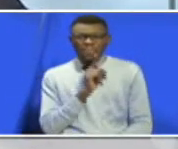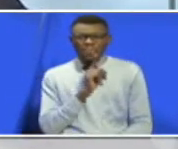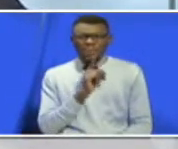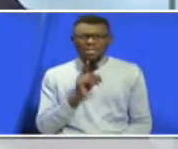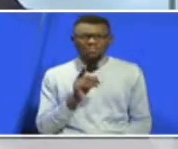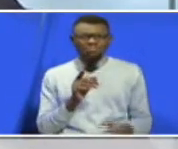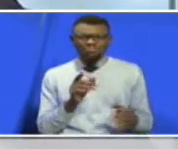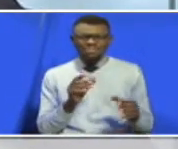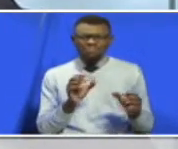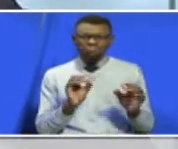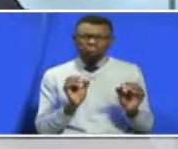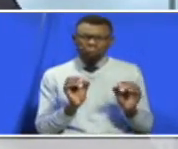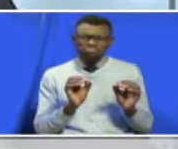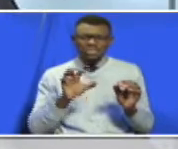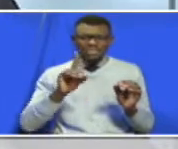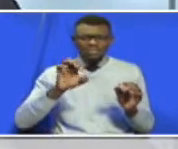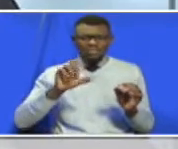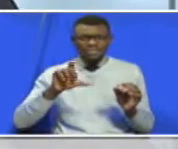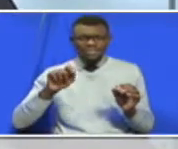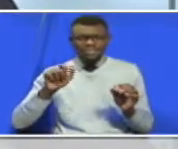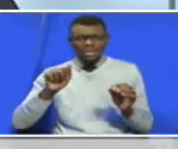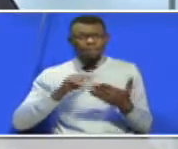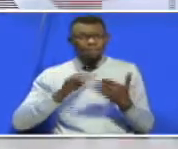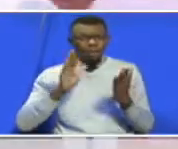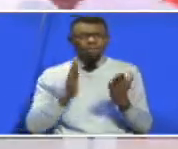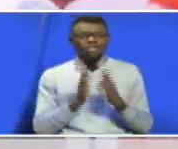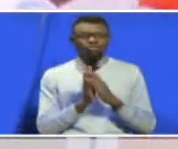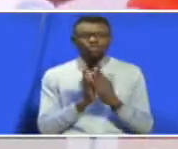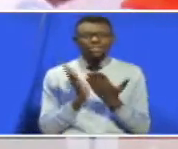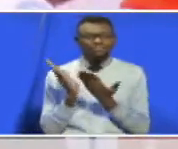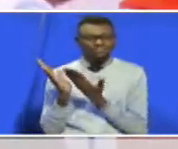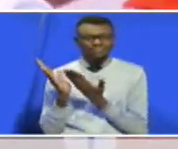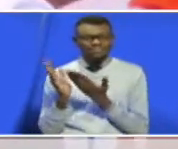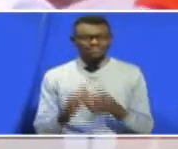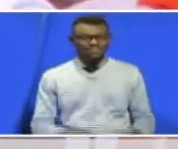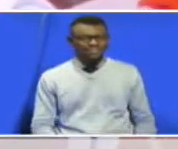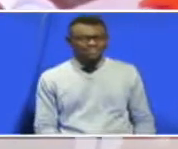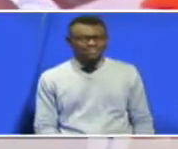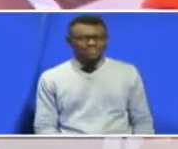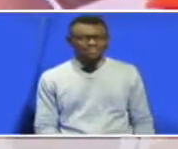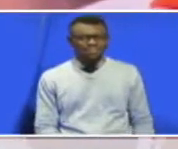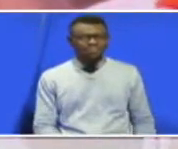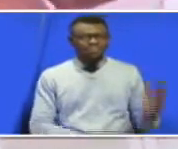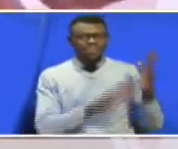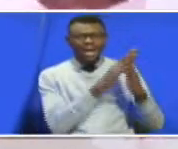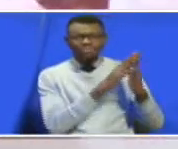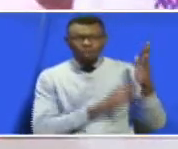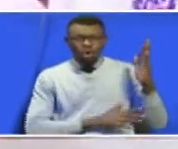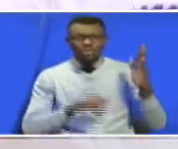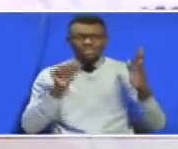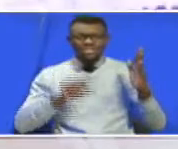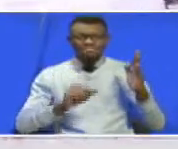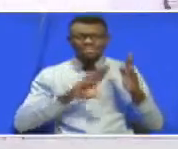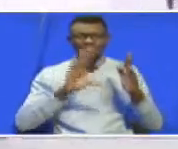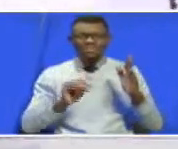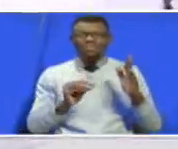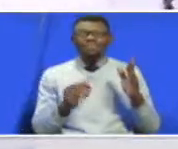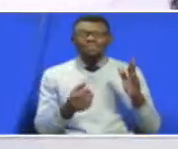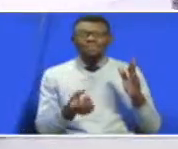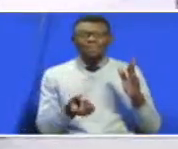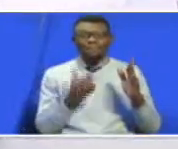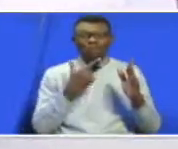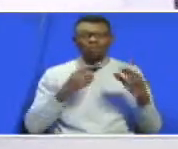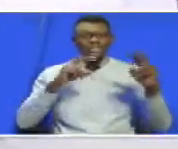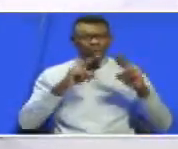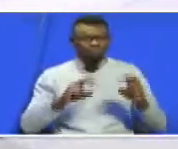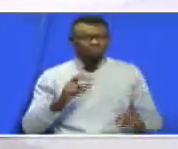and science reporter Beldine Walyaula has more on this. A report released by South African Medical Research Council